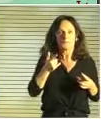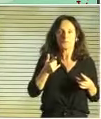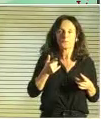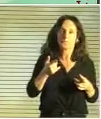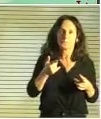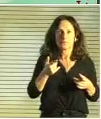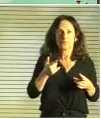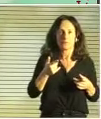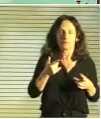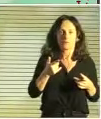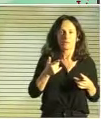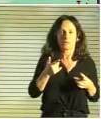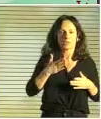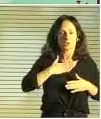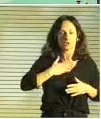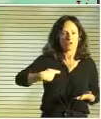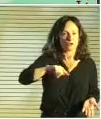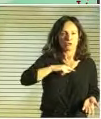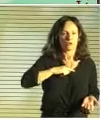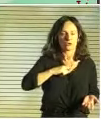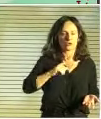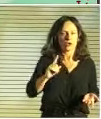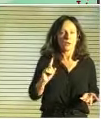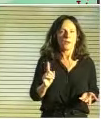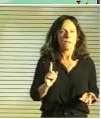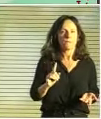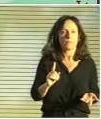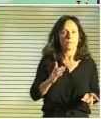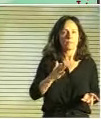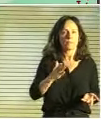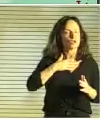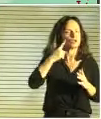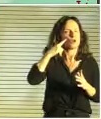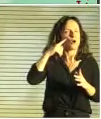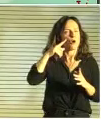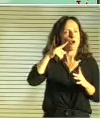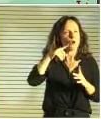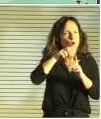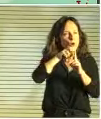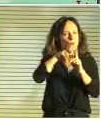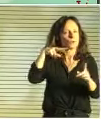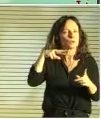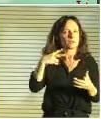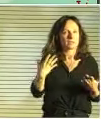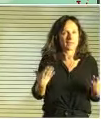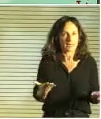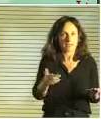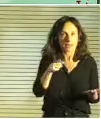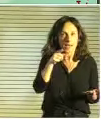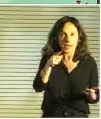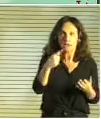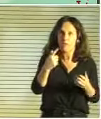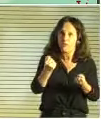legislators, which is given by regulation. Our approach is, let's take the chance. We are ready to take the chance, and we want to take it. And